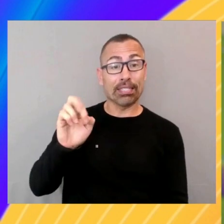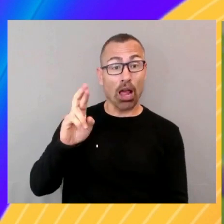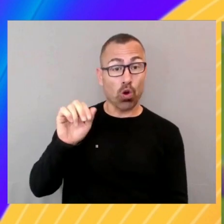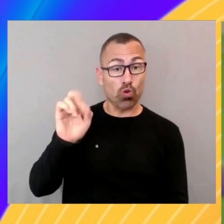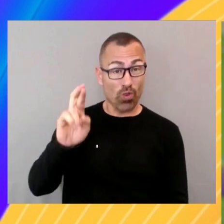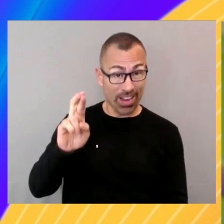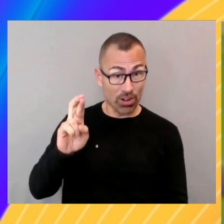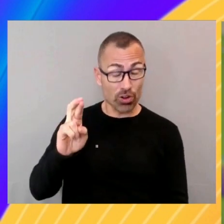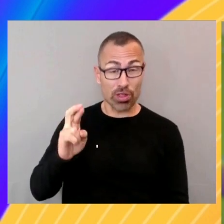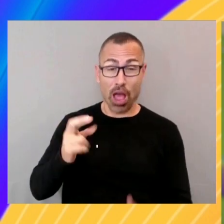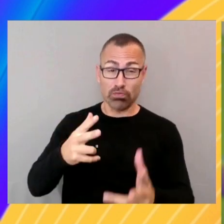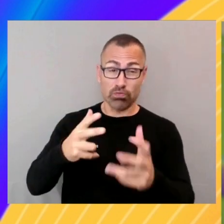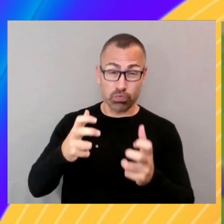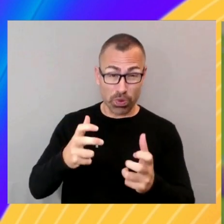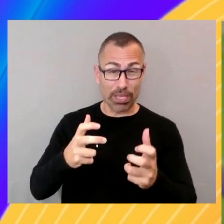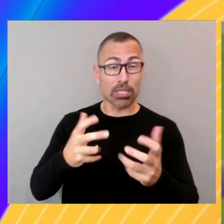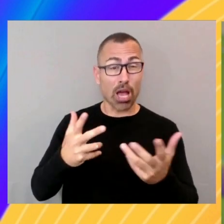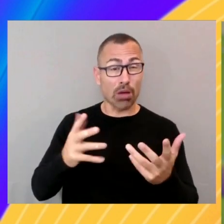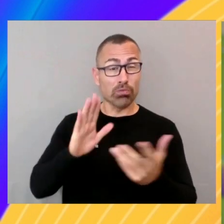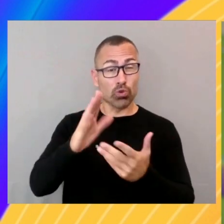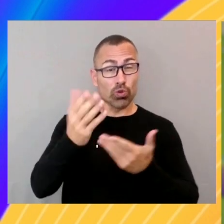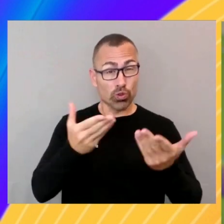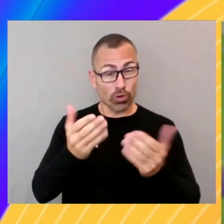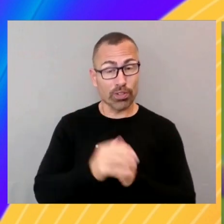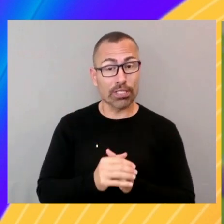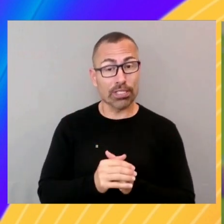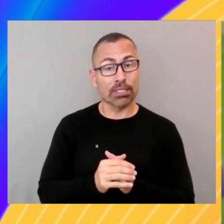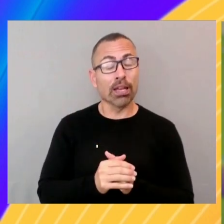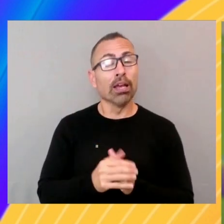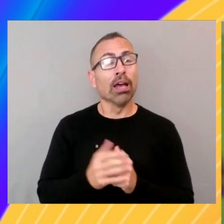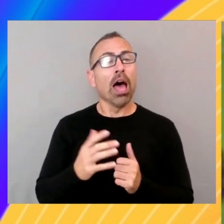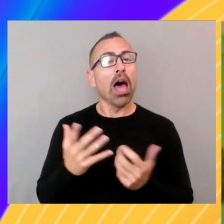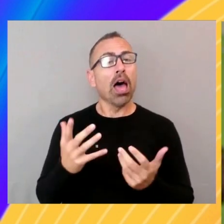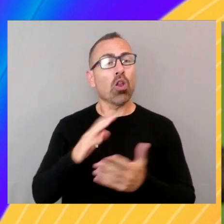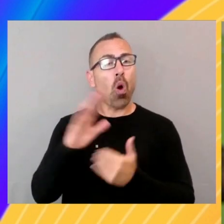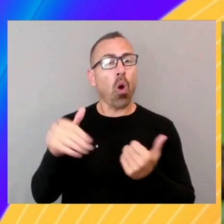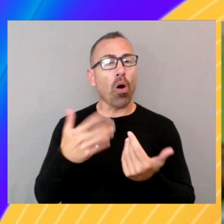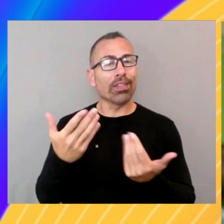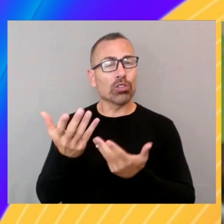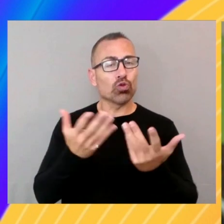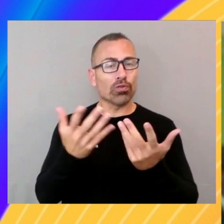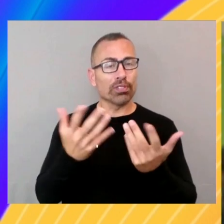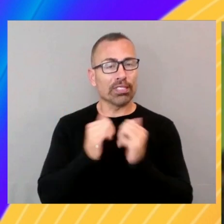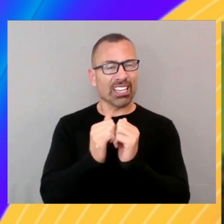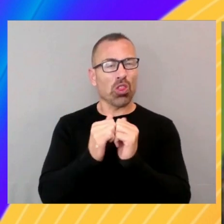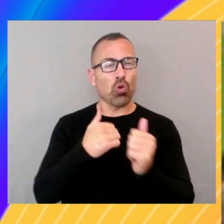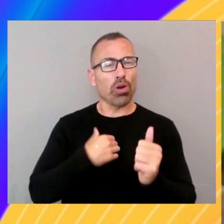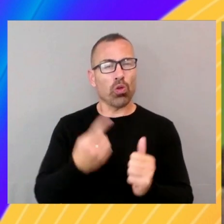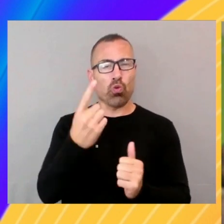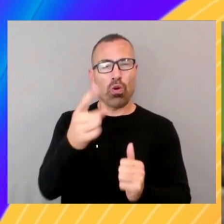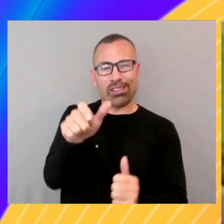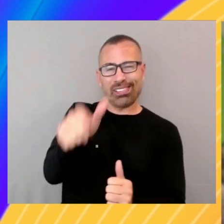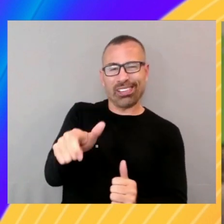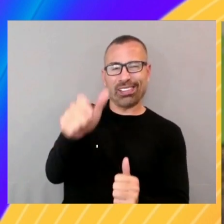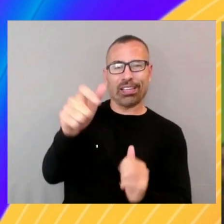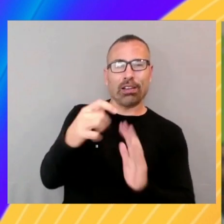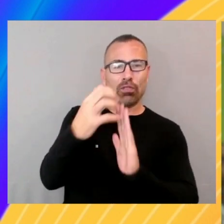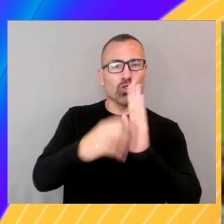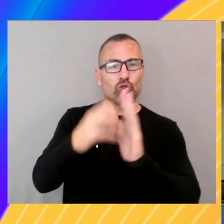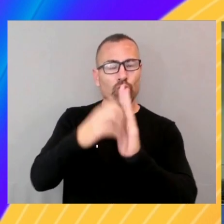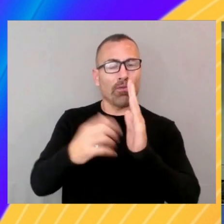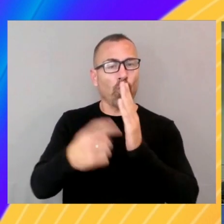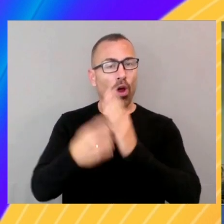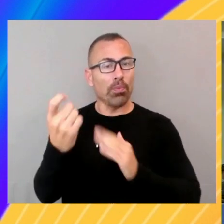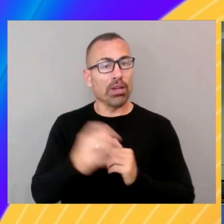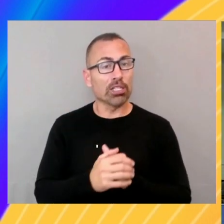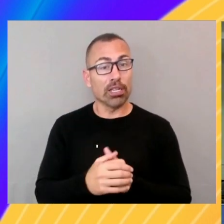give you a nice script, a single-click automation script, and you get going within few clicks. Awesome. Perfect. So